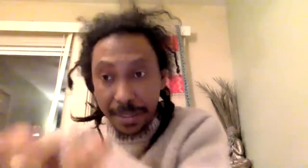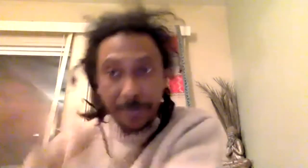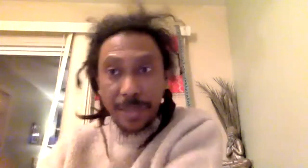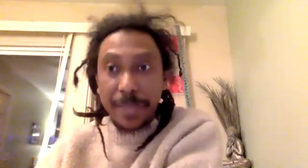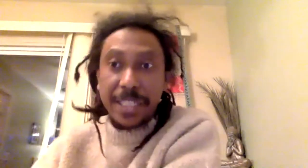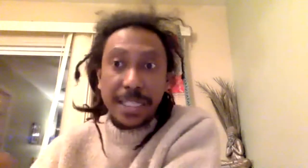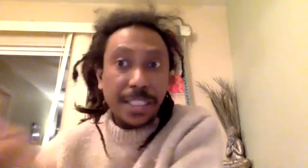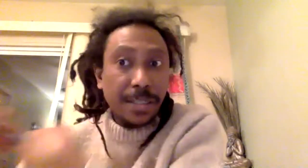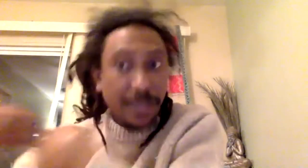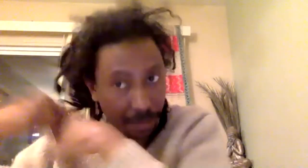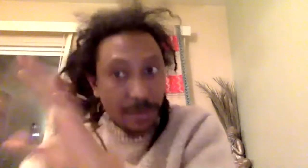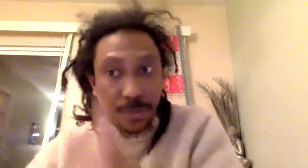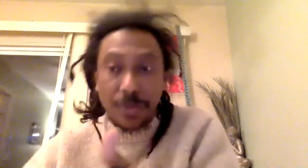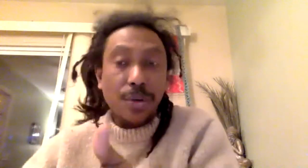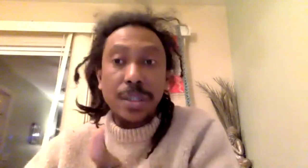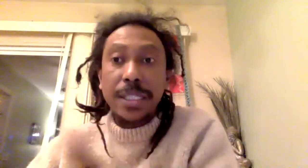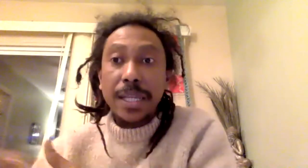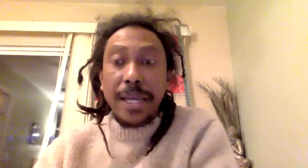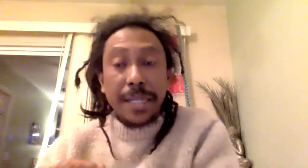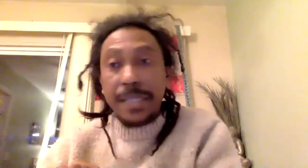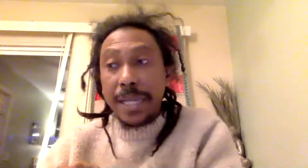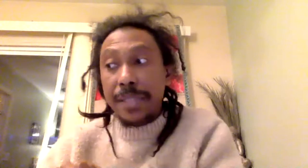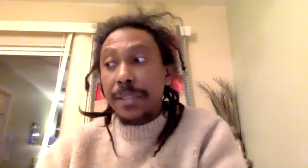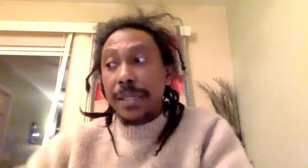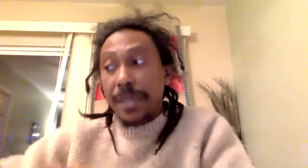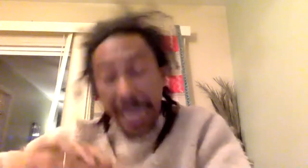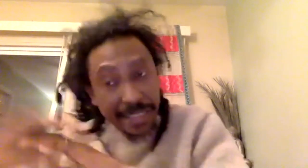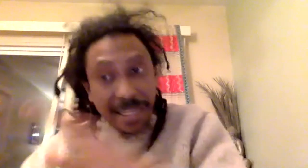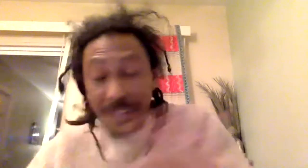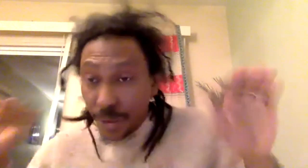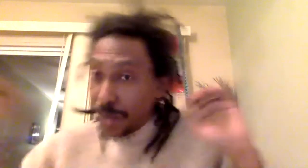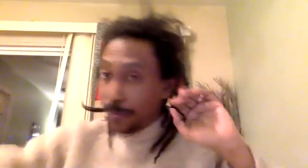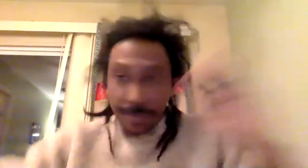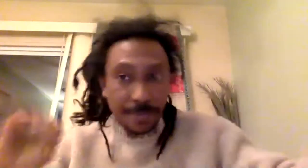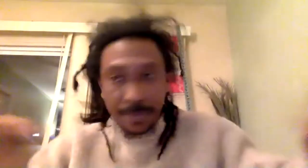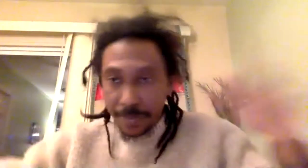it's kind of like the message is good. And then I start